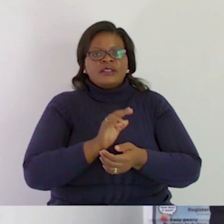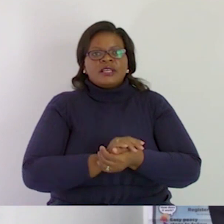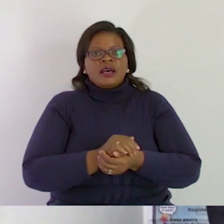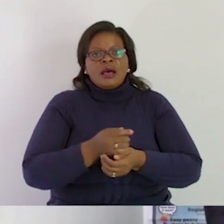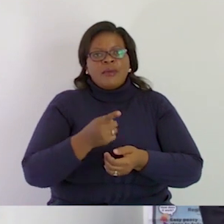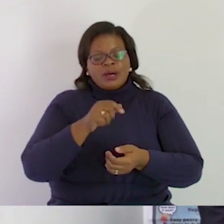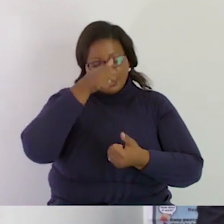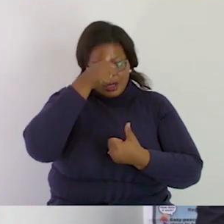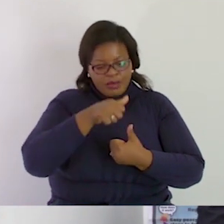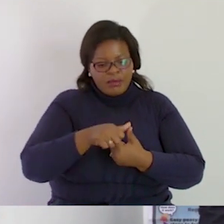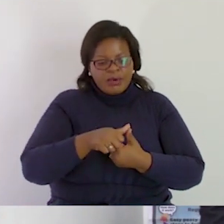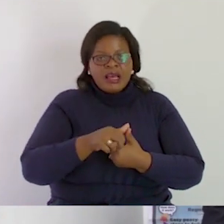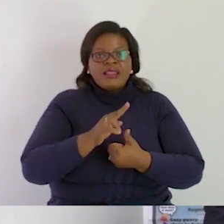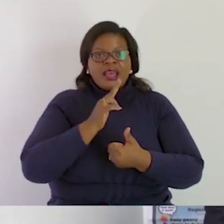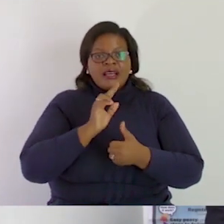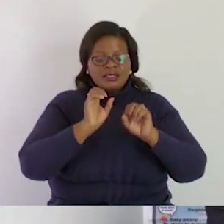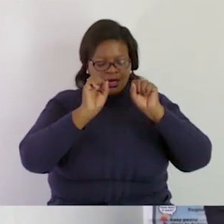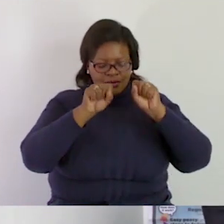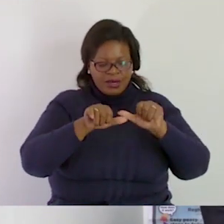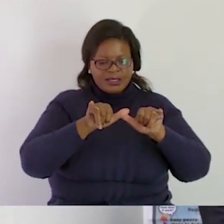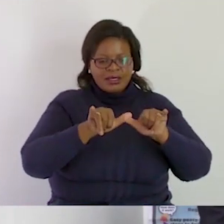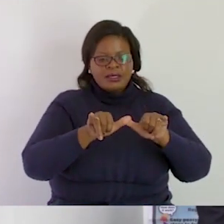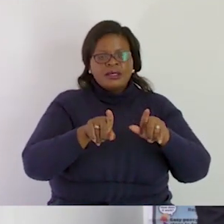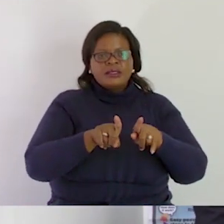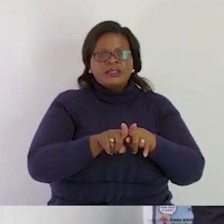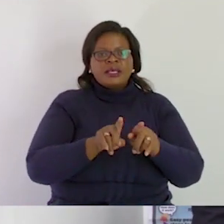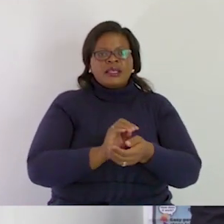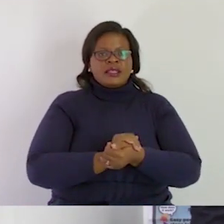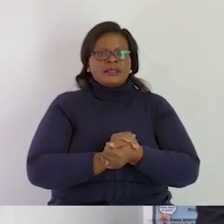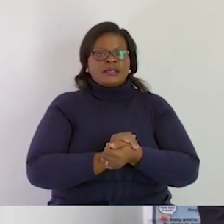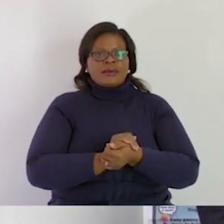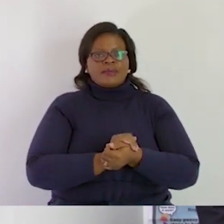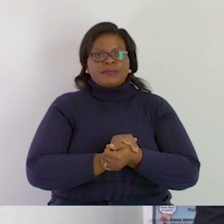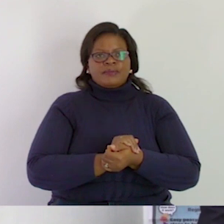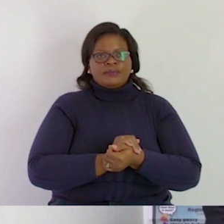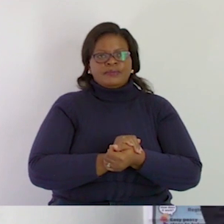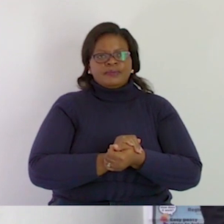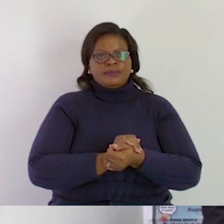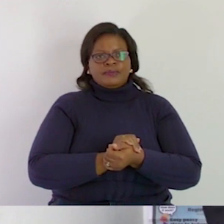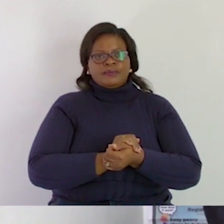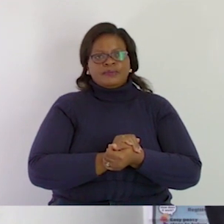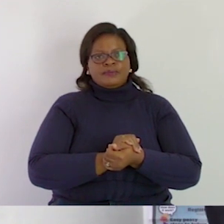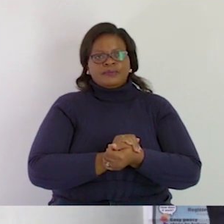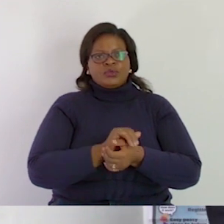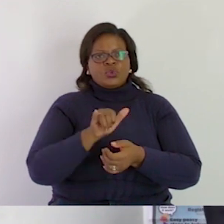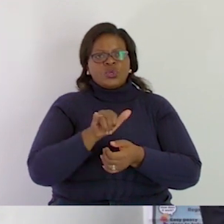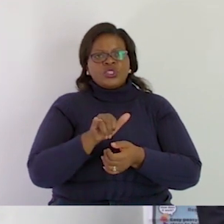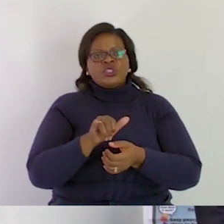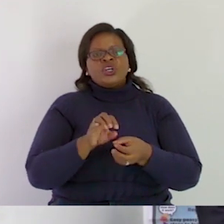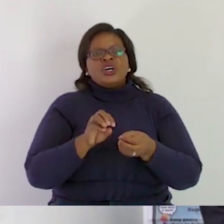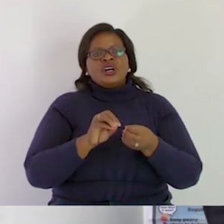always be the same, but you are not limited to start where you prefer to start, depending on which number do you